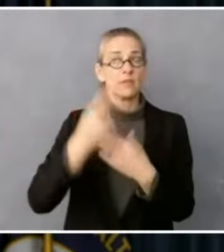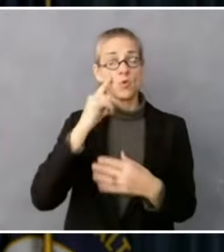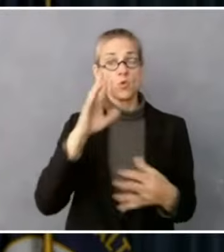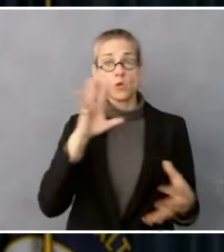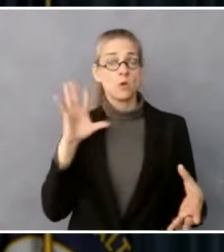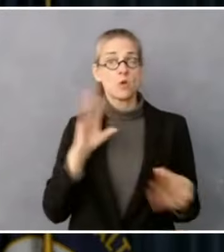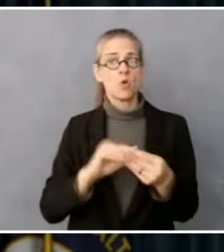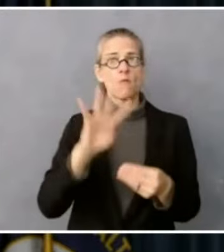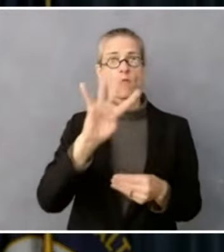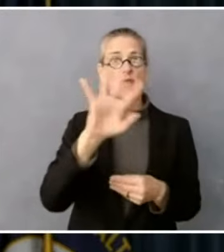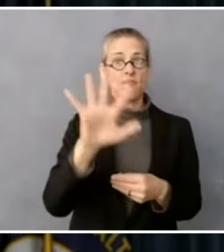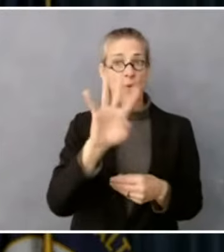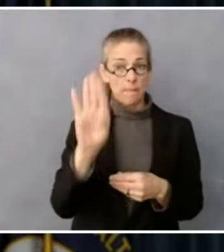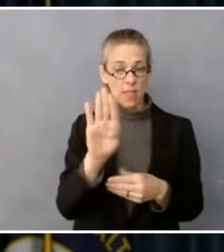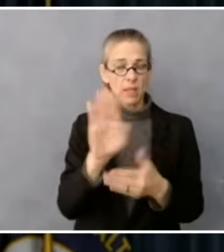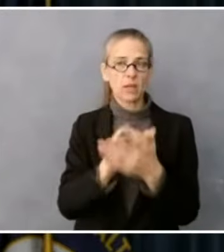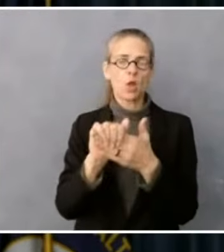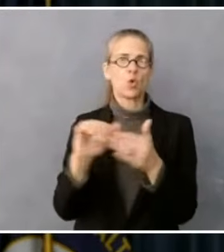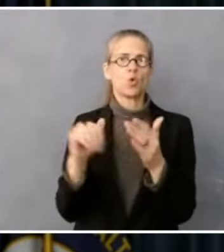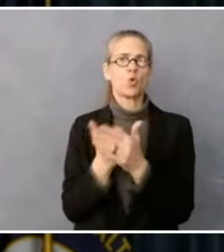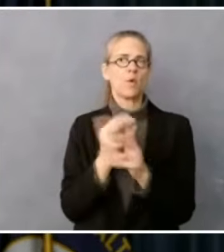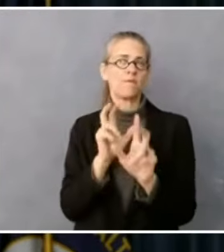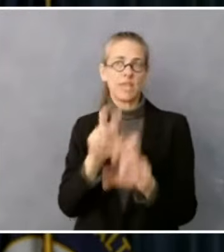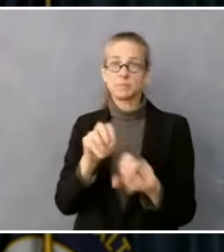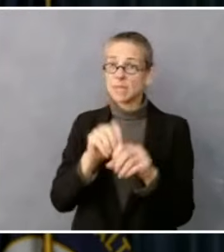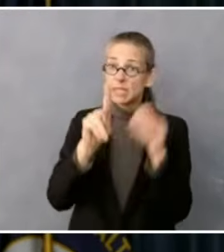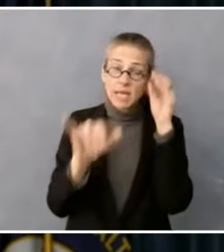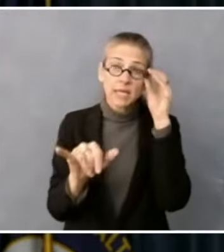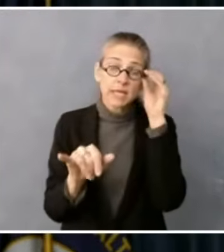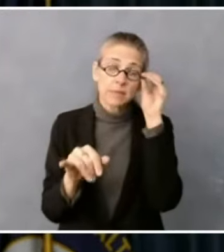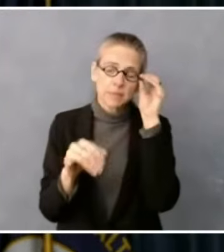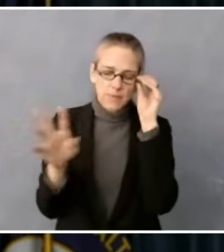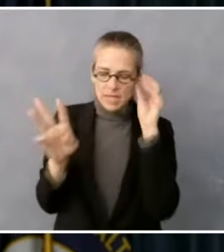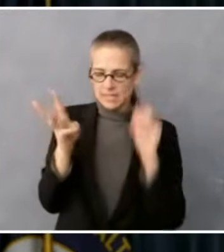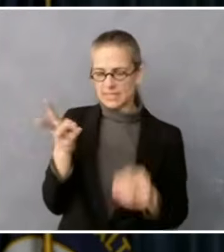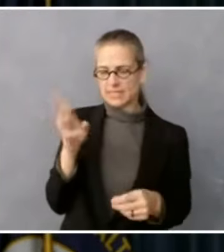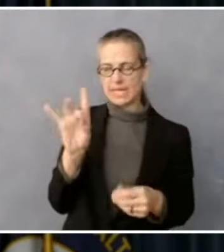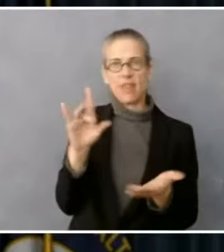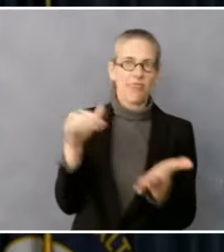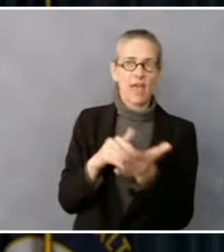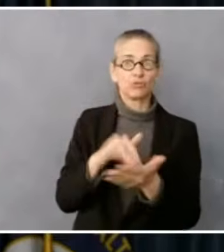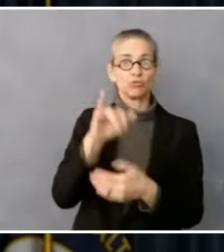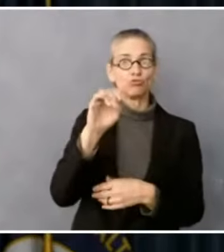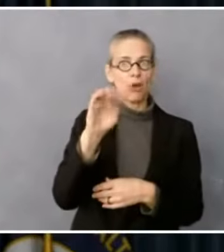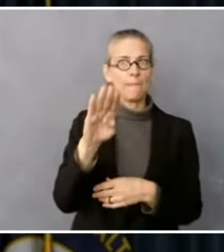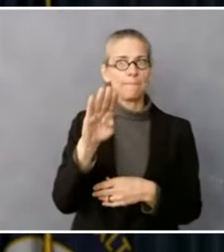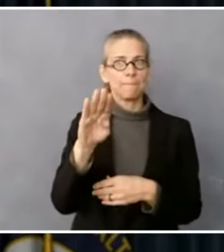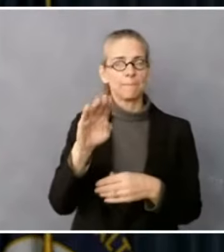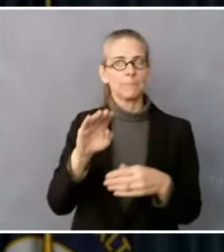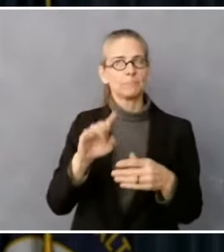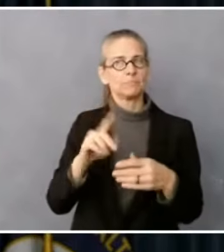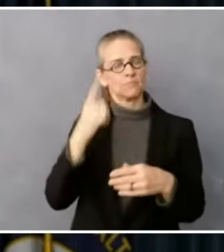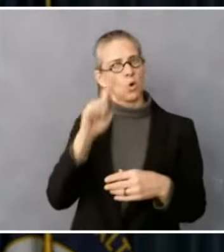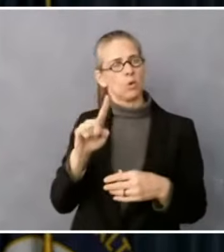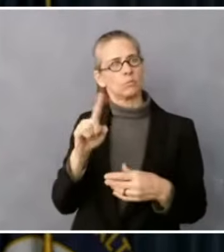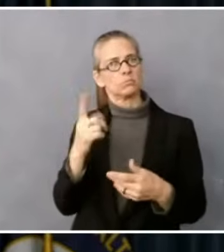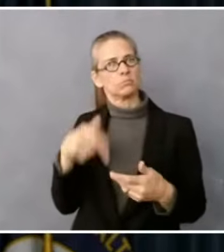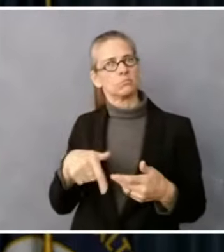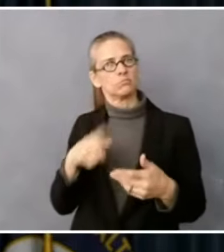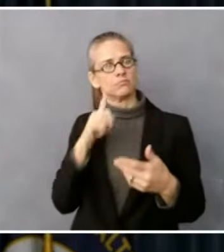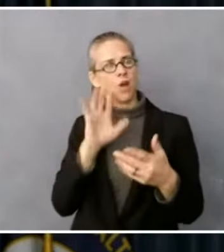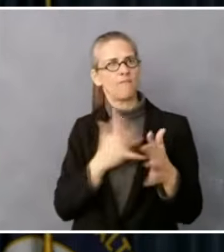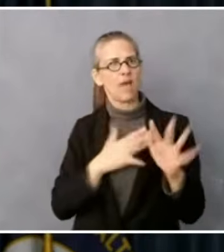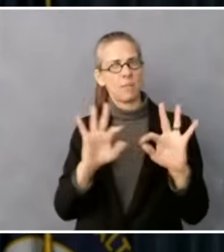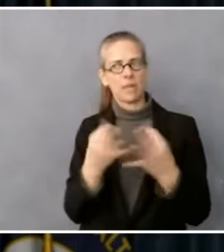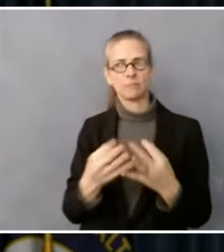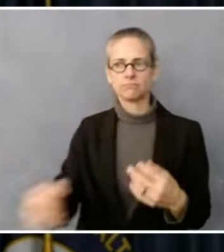billion of new investment in Kentucky and a record 68,000 jobs that are supporting our families. And we just got some great news